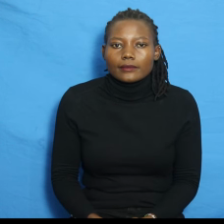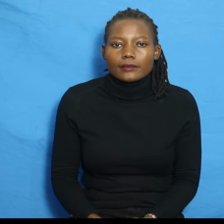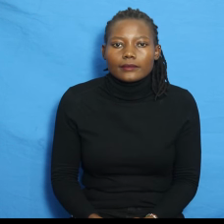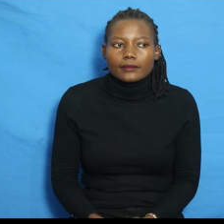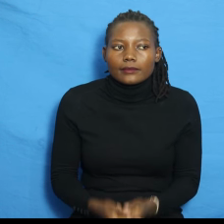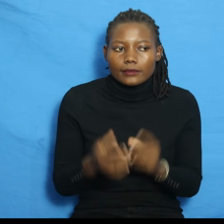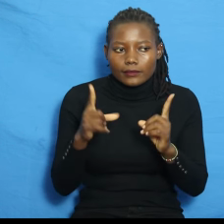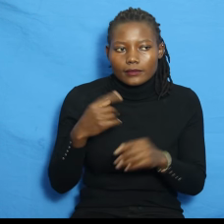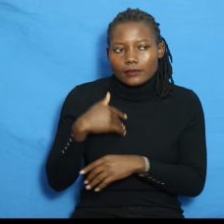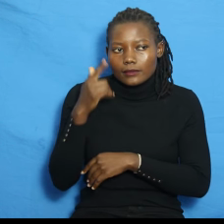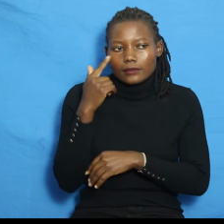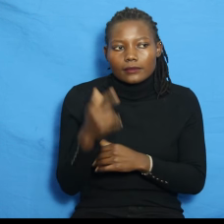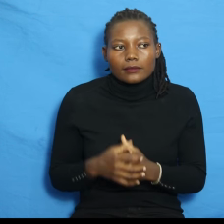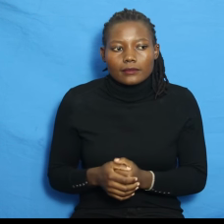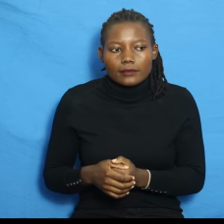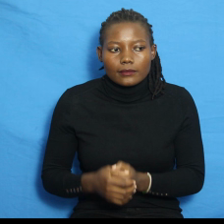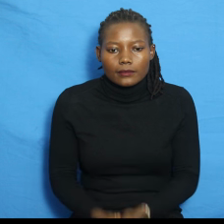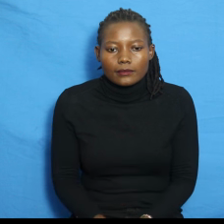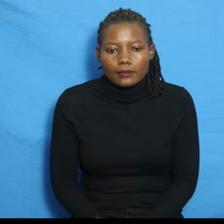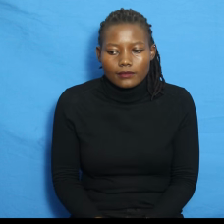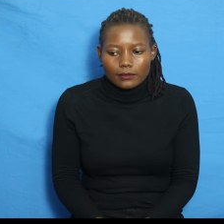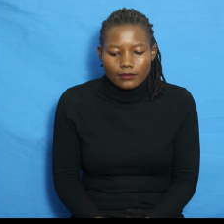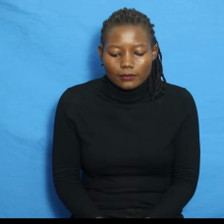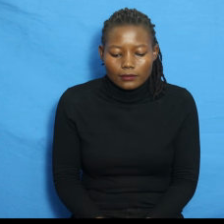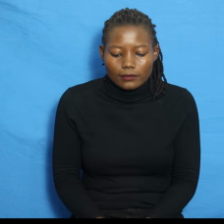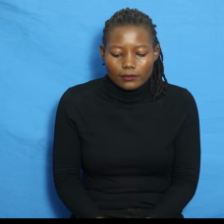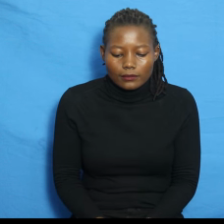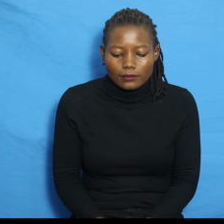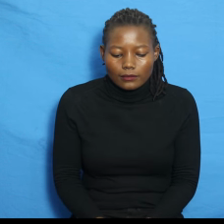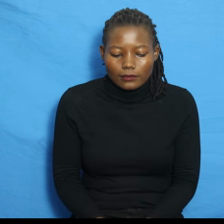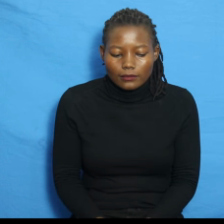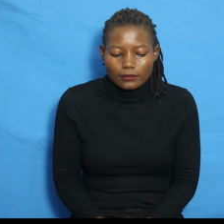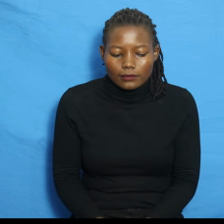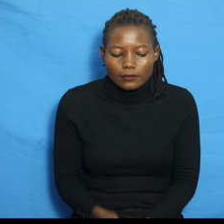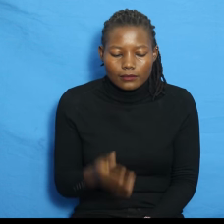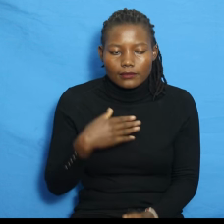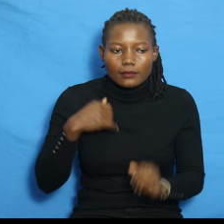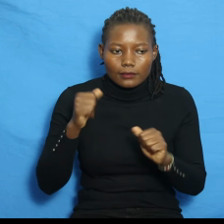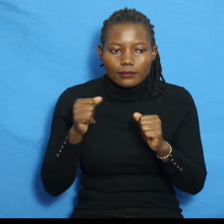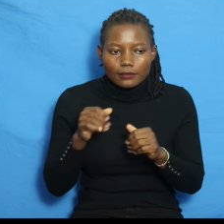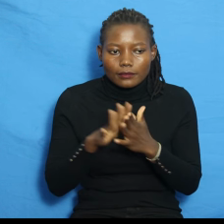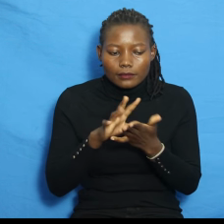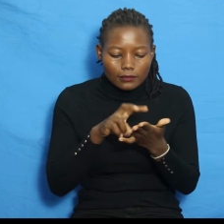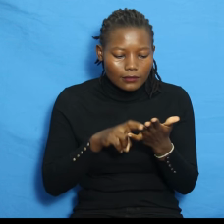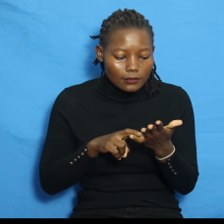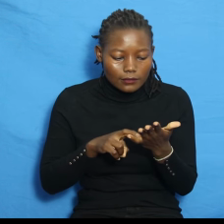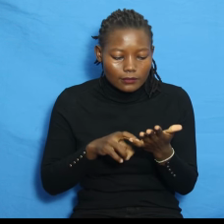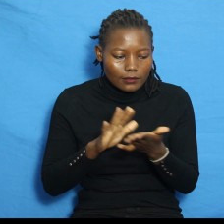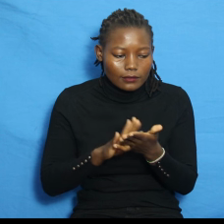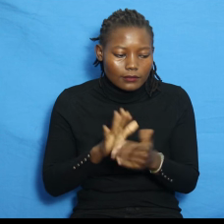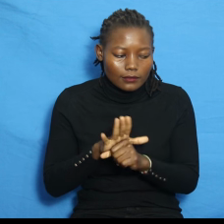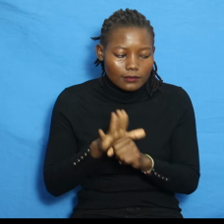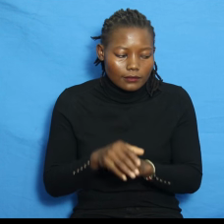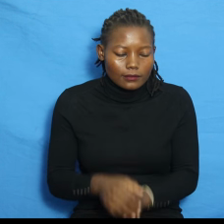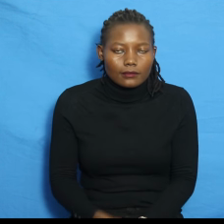Let me see chat box. Oh, I in can fact, read I'm it seeing out. a lot of comments here.